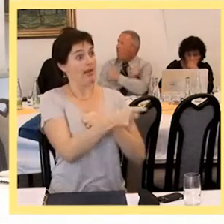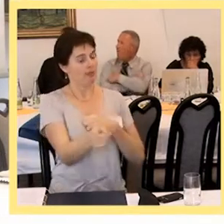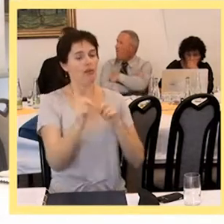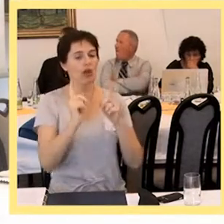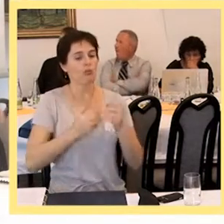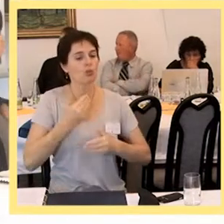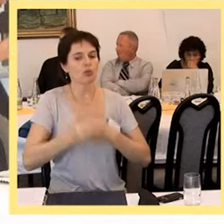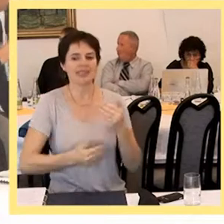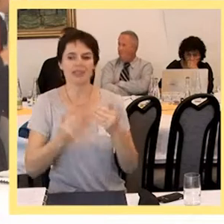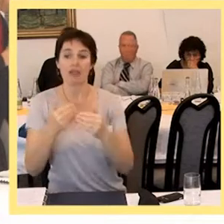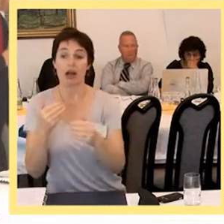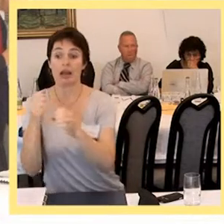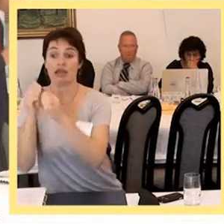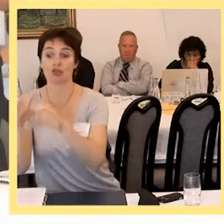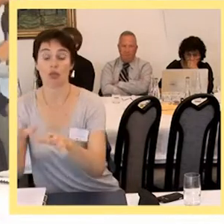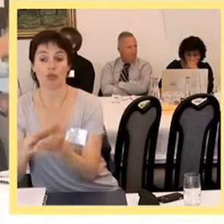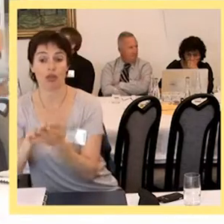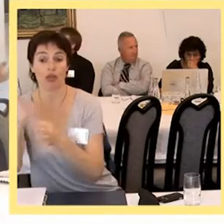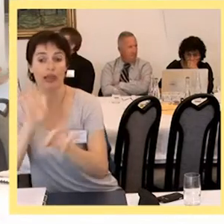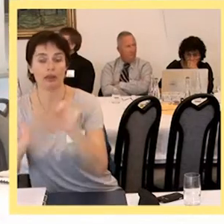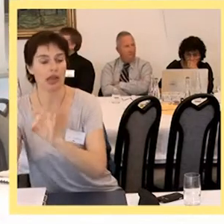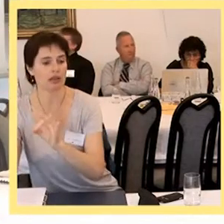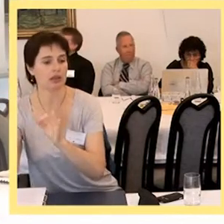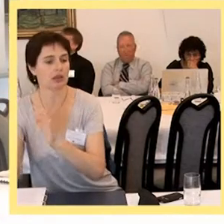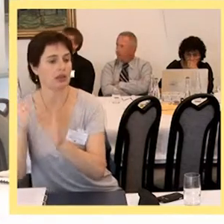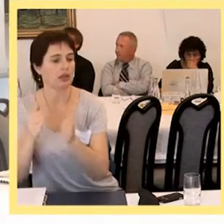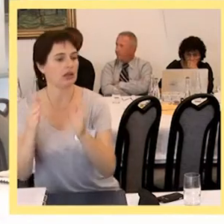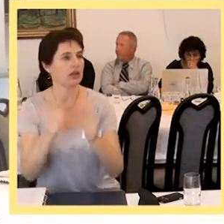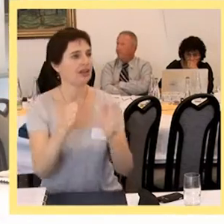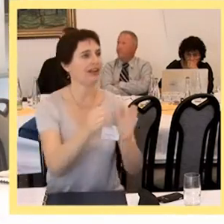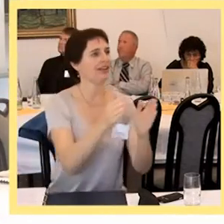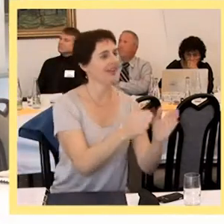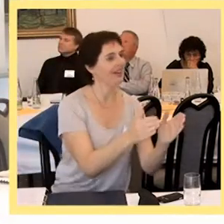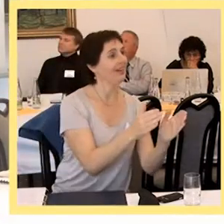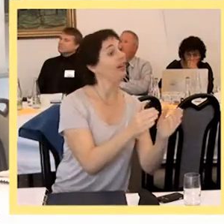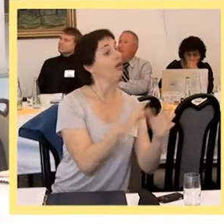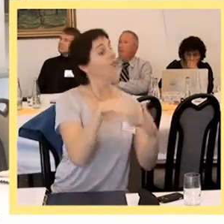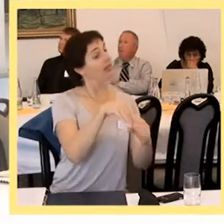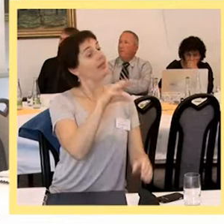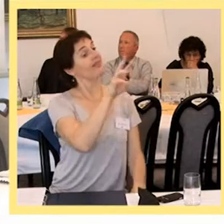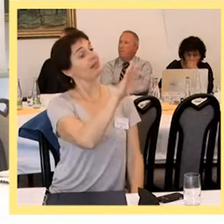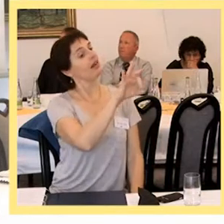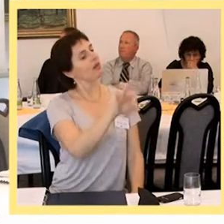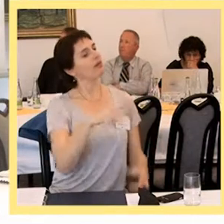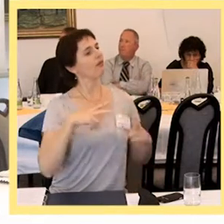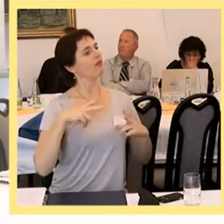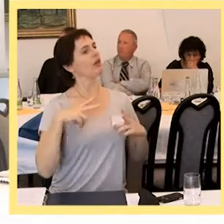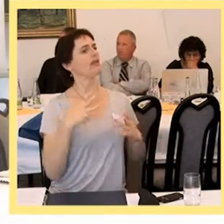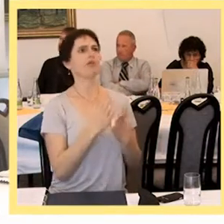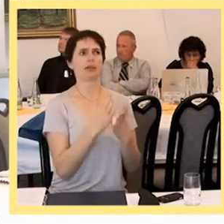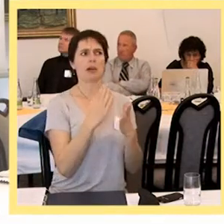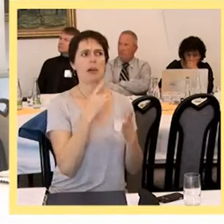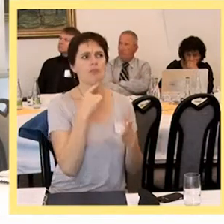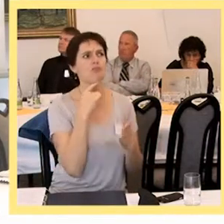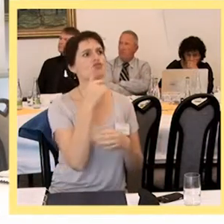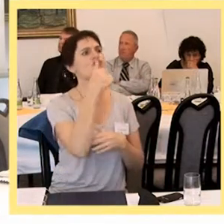London. We had 96 volunteer casualties in total, though we had planned for 113, but we